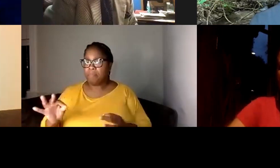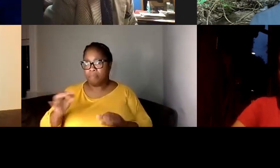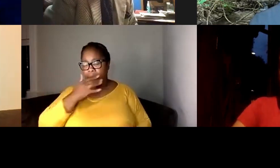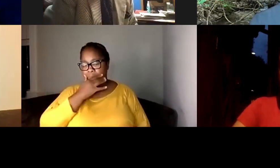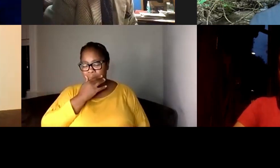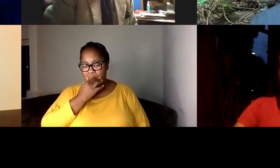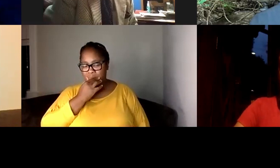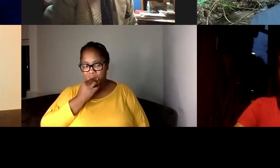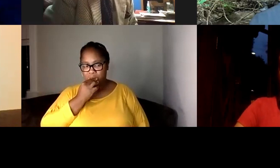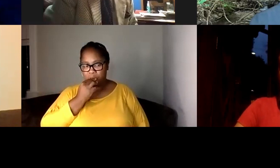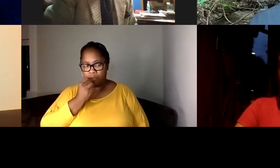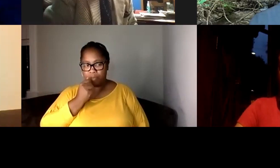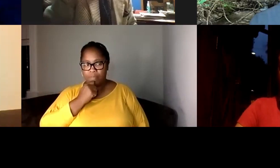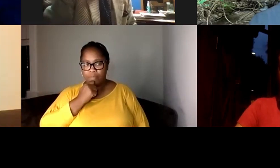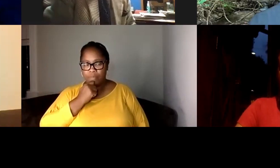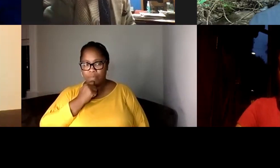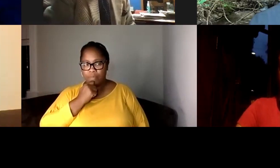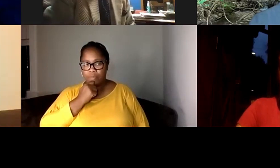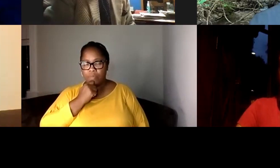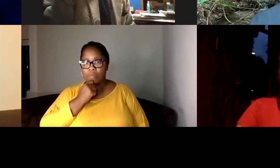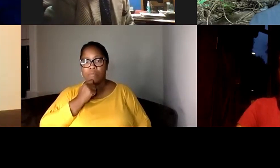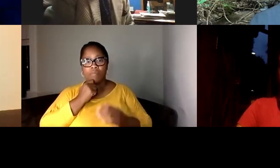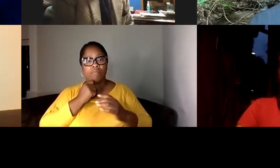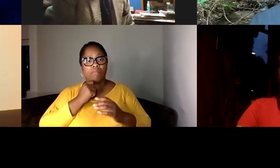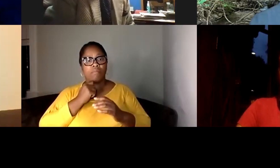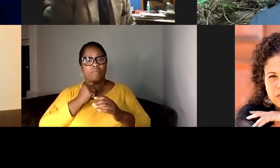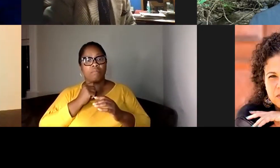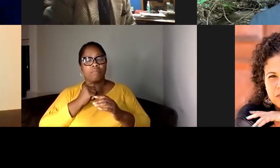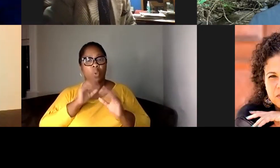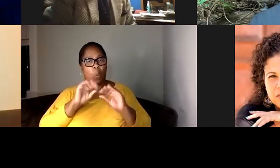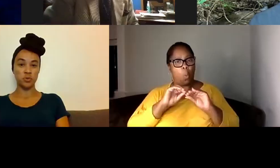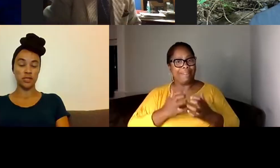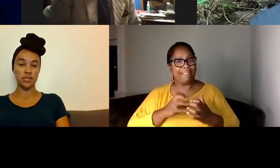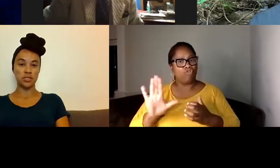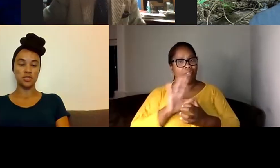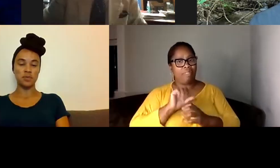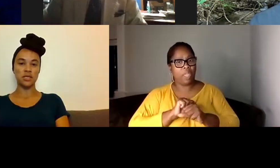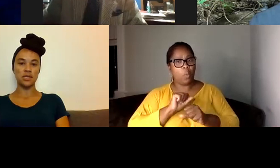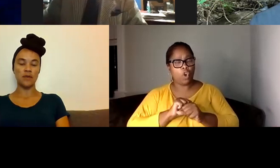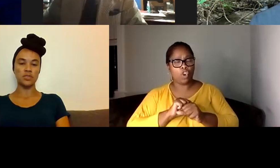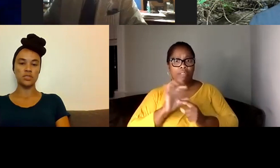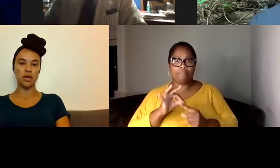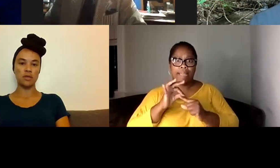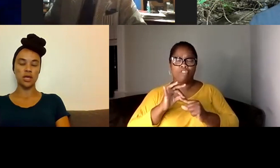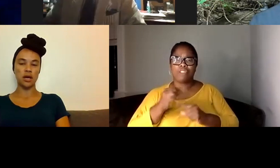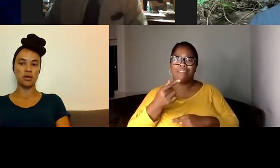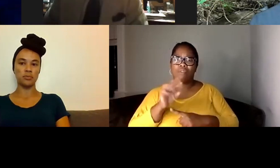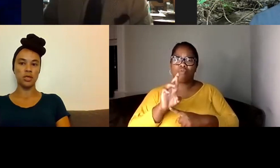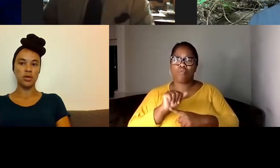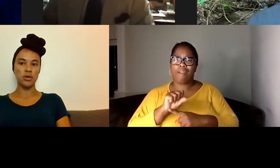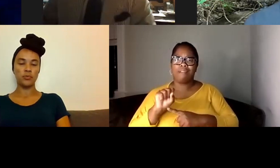So the work of organizations is incredibly important, especially grassroots organizations, because